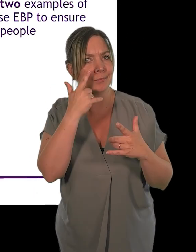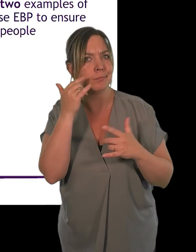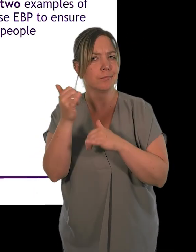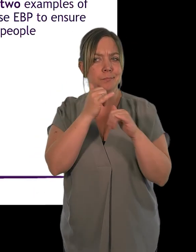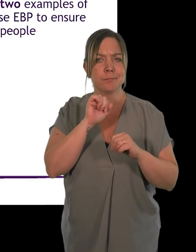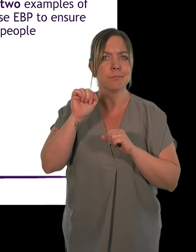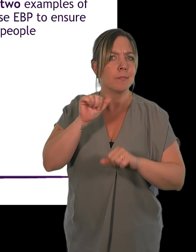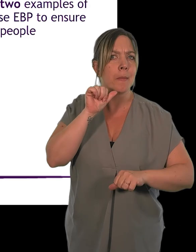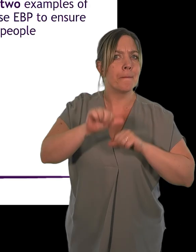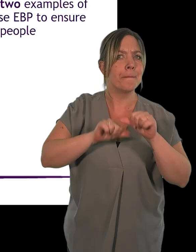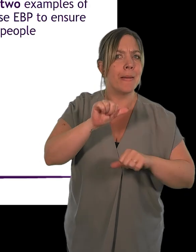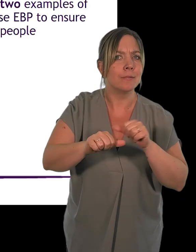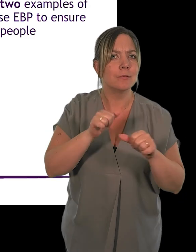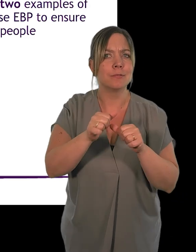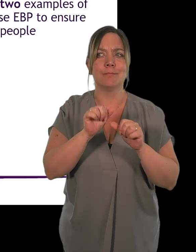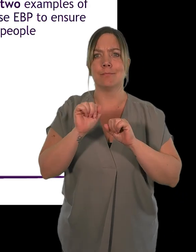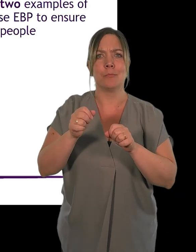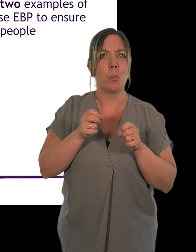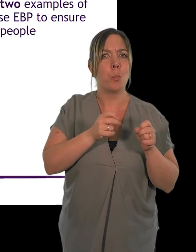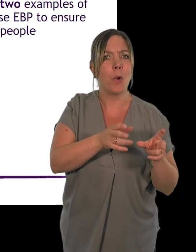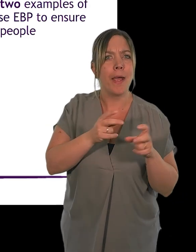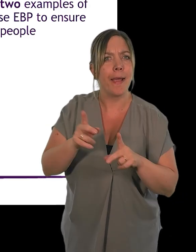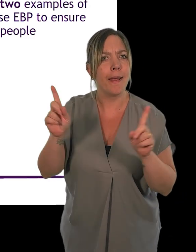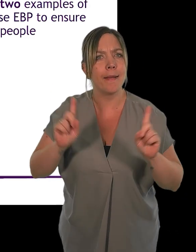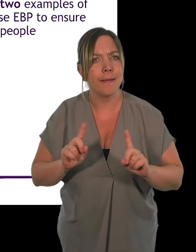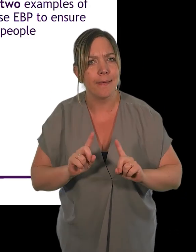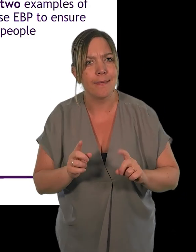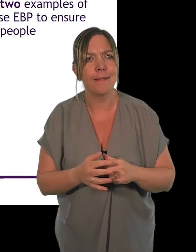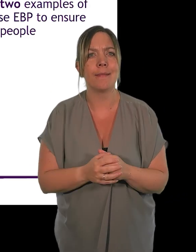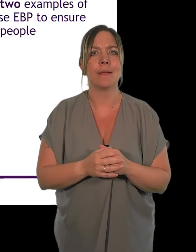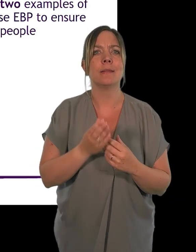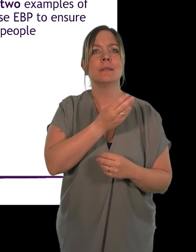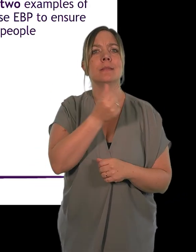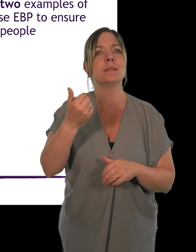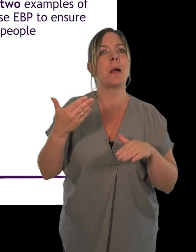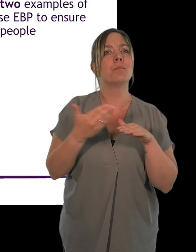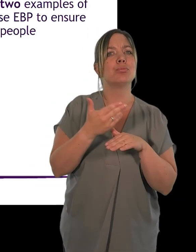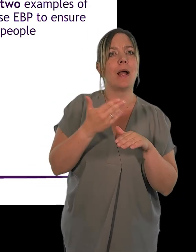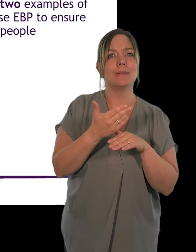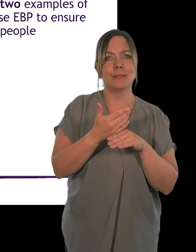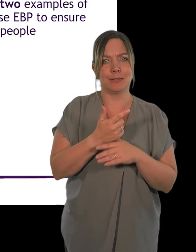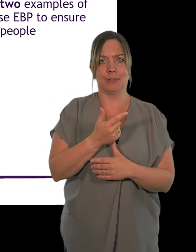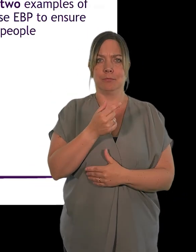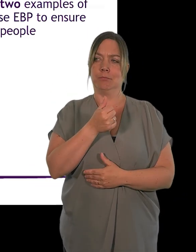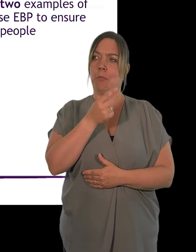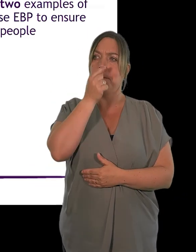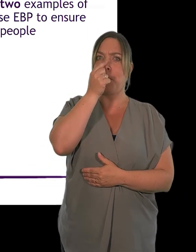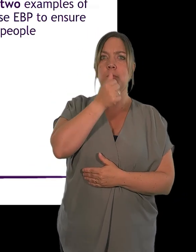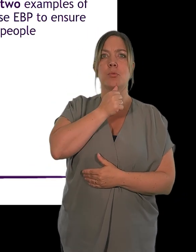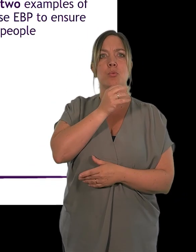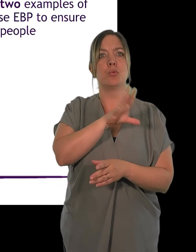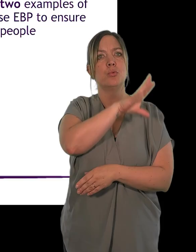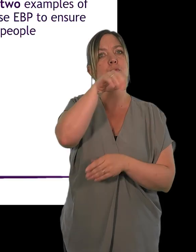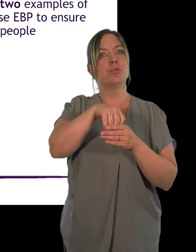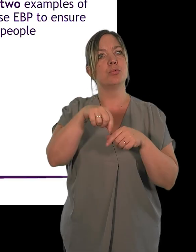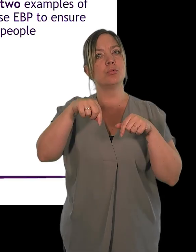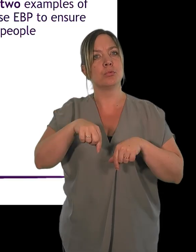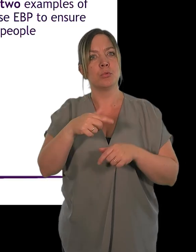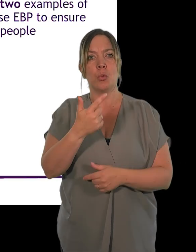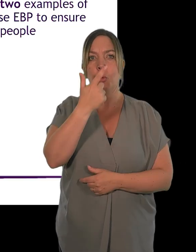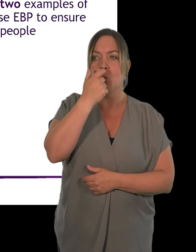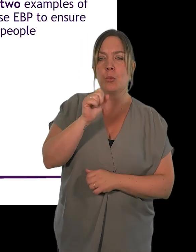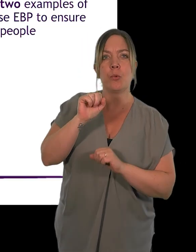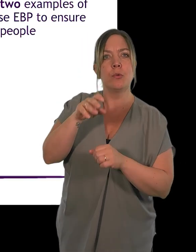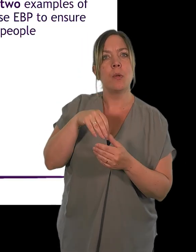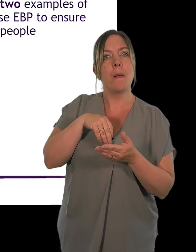different periods to look at patterns and trends. But some of the practices that we're likely to use in this